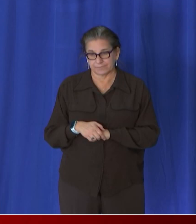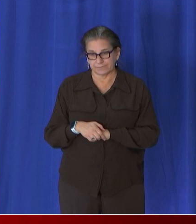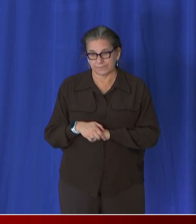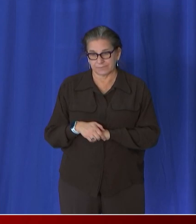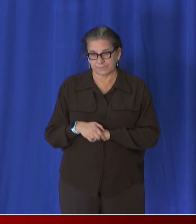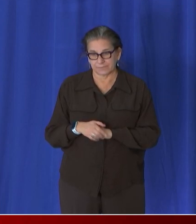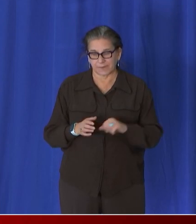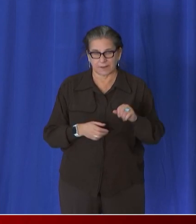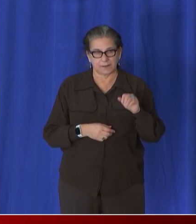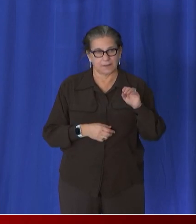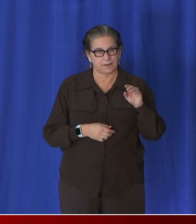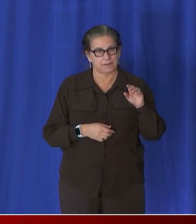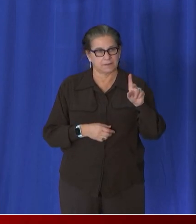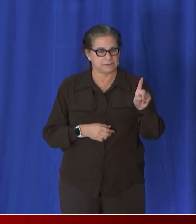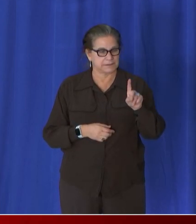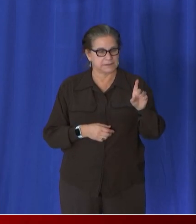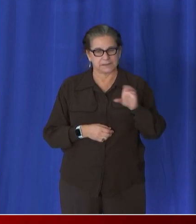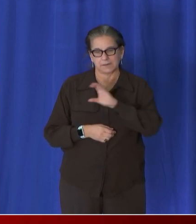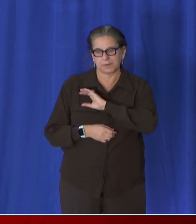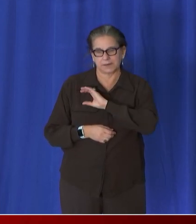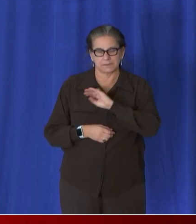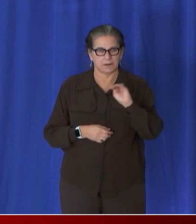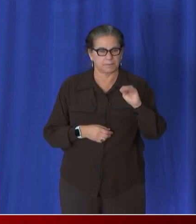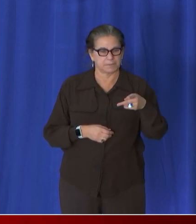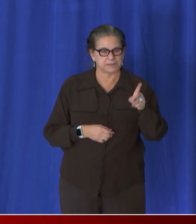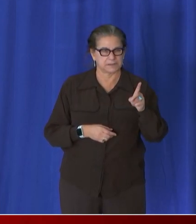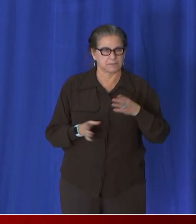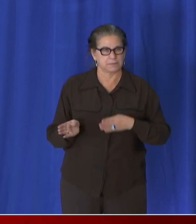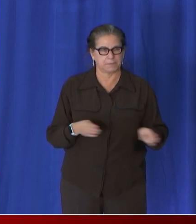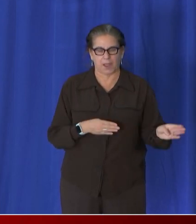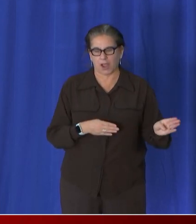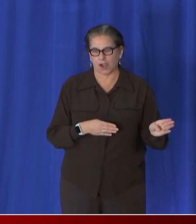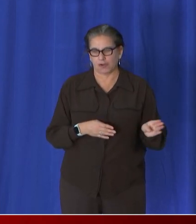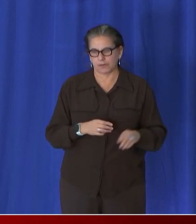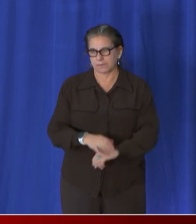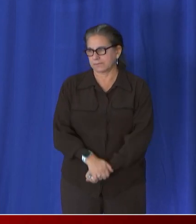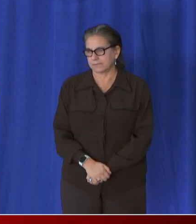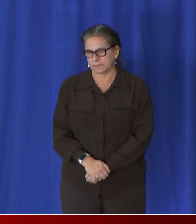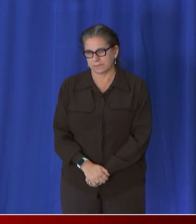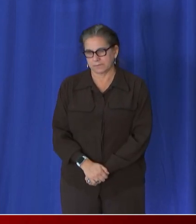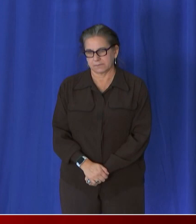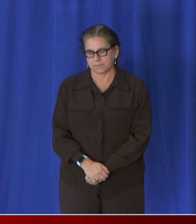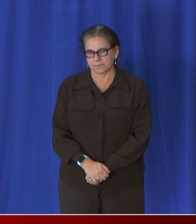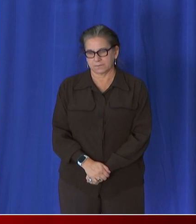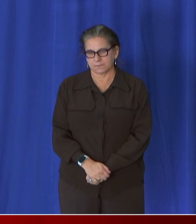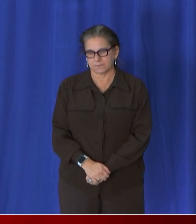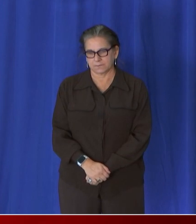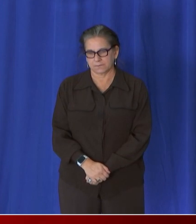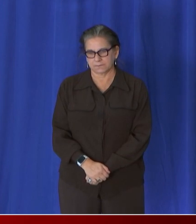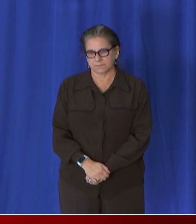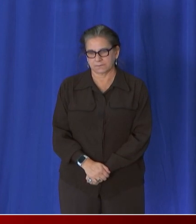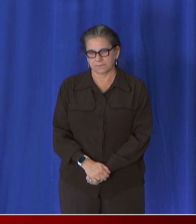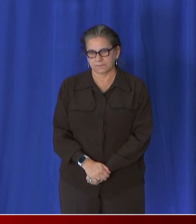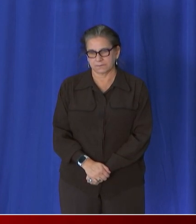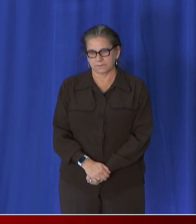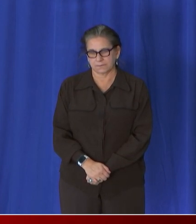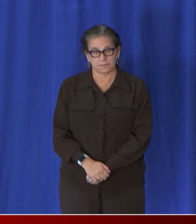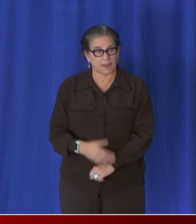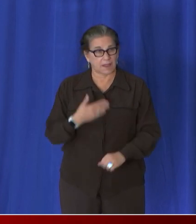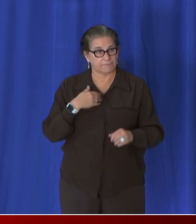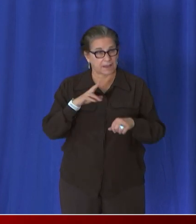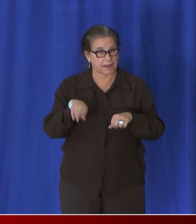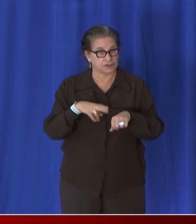been thinking about it for a little while. And so if I'm just wondering if you have the National Guard activated